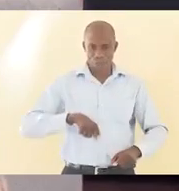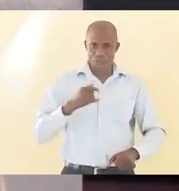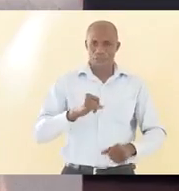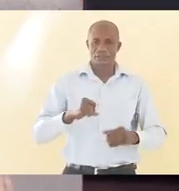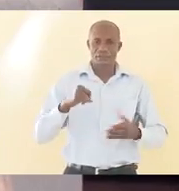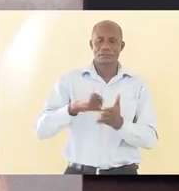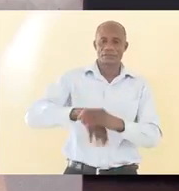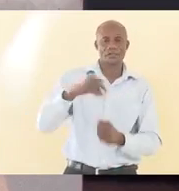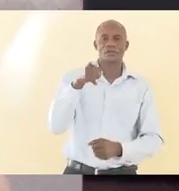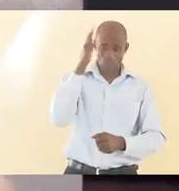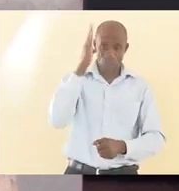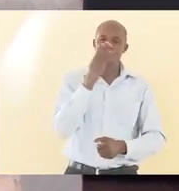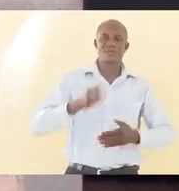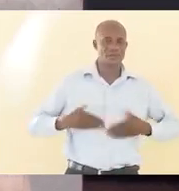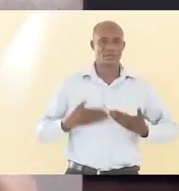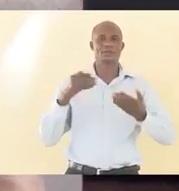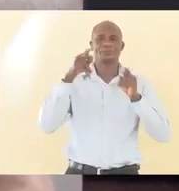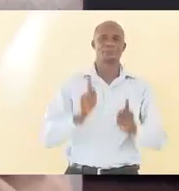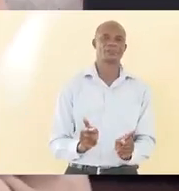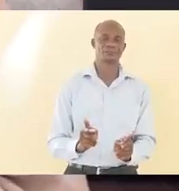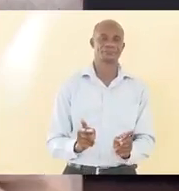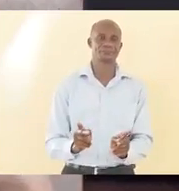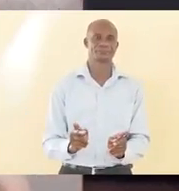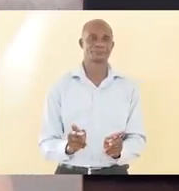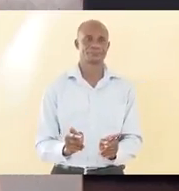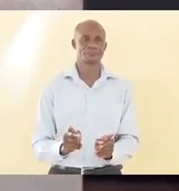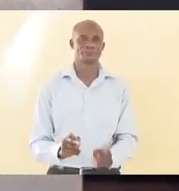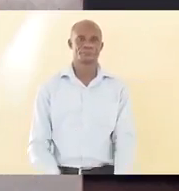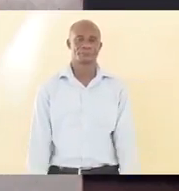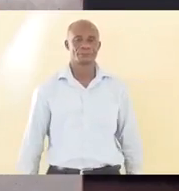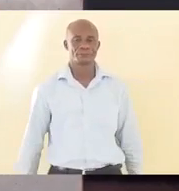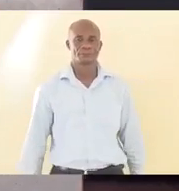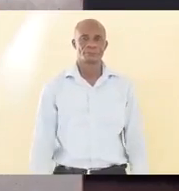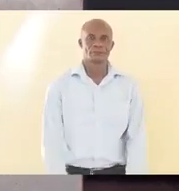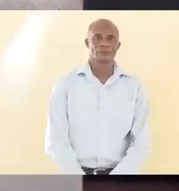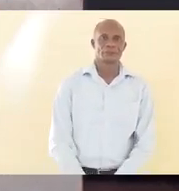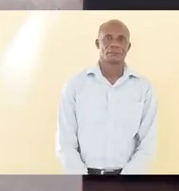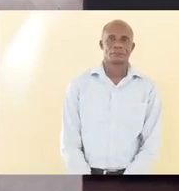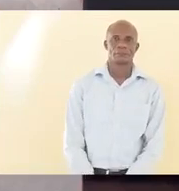out and you will be a happy person. Have we finished answering?